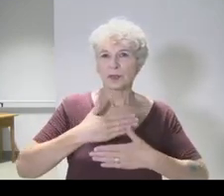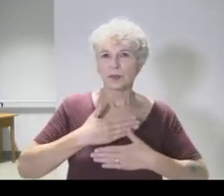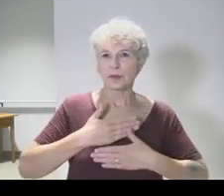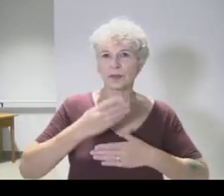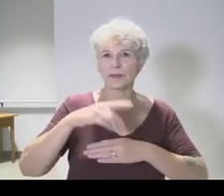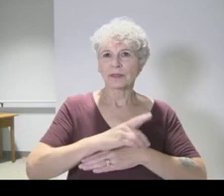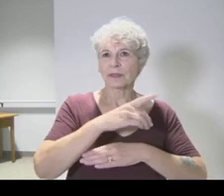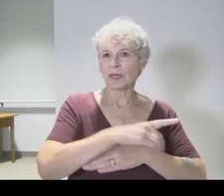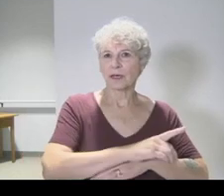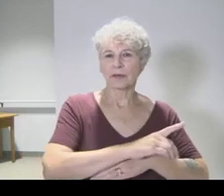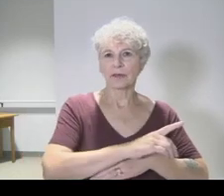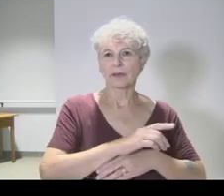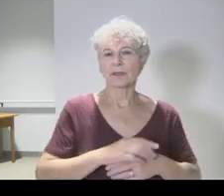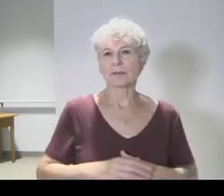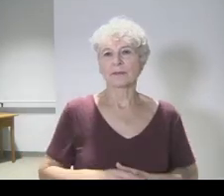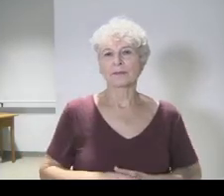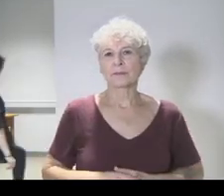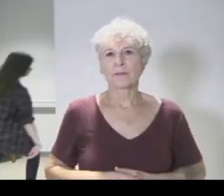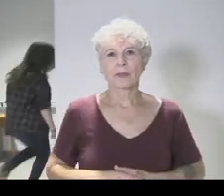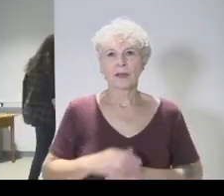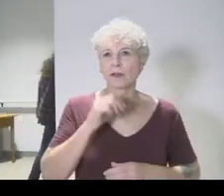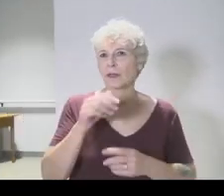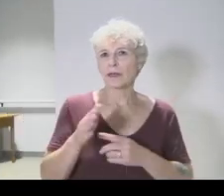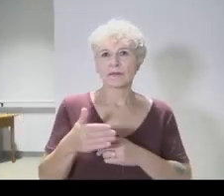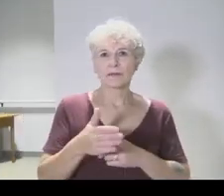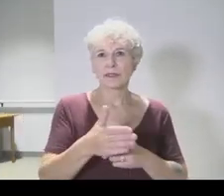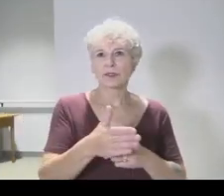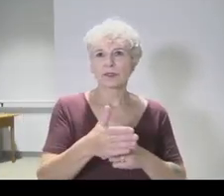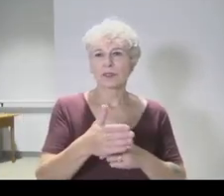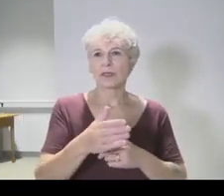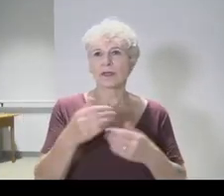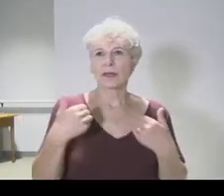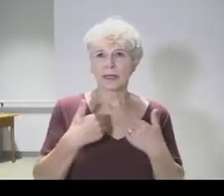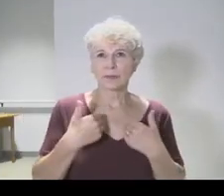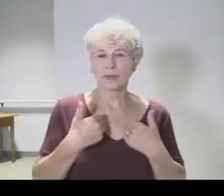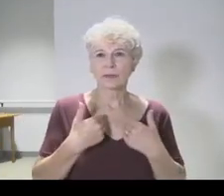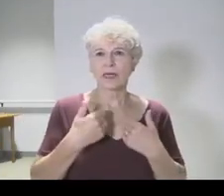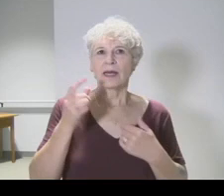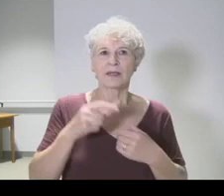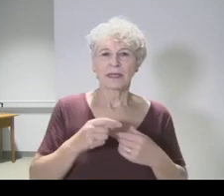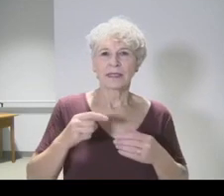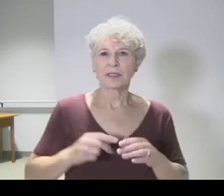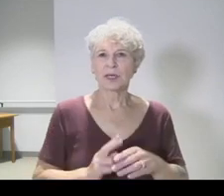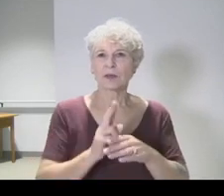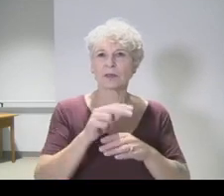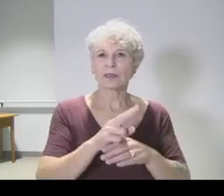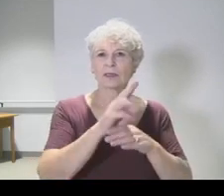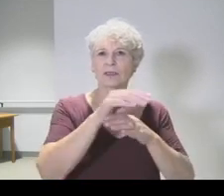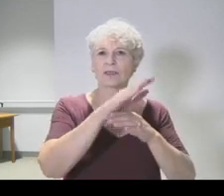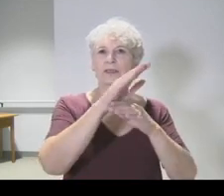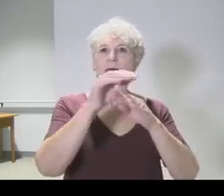Dolphins, unlike most sea creatures, are not fish. They're mammals. So they need to surface regularly to take in